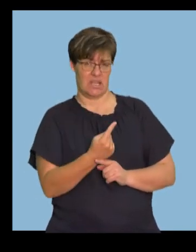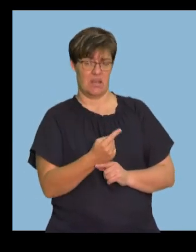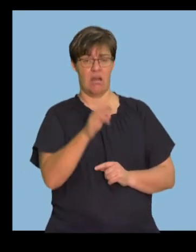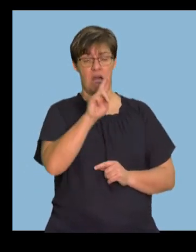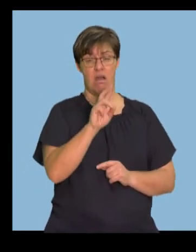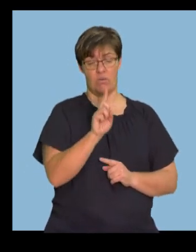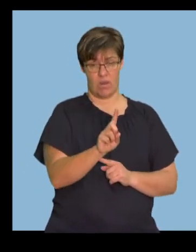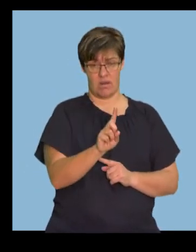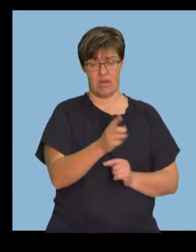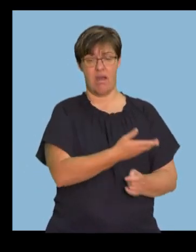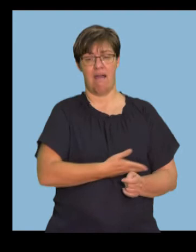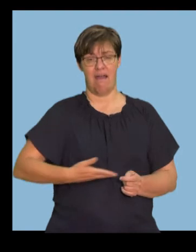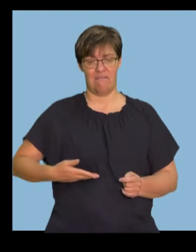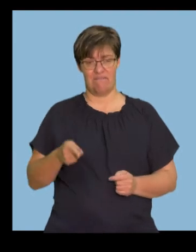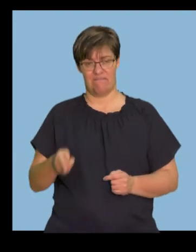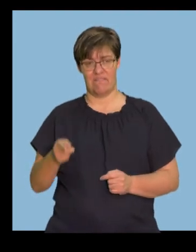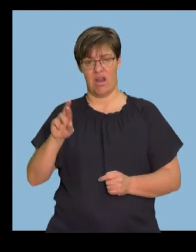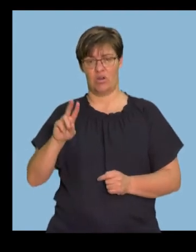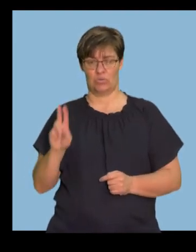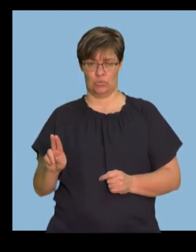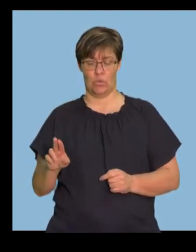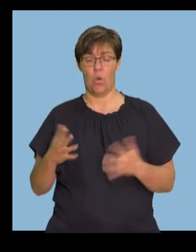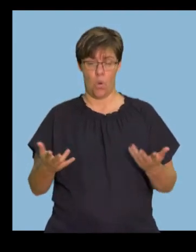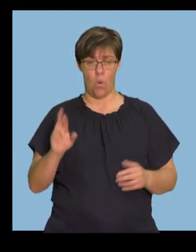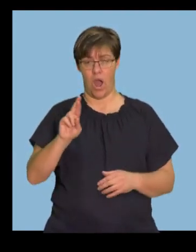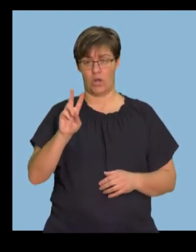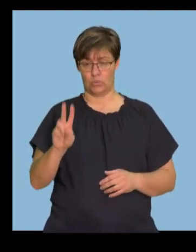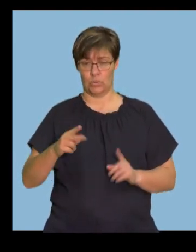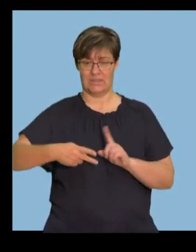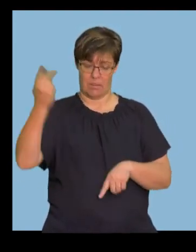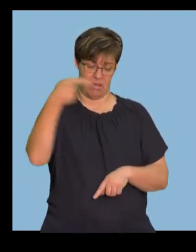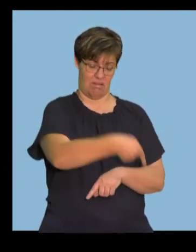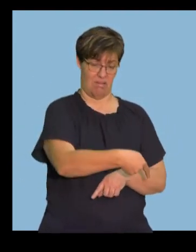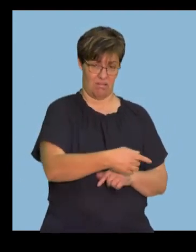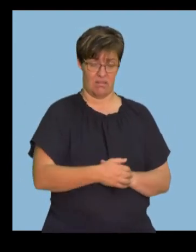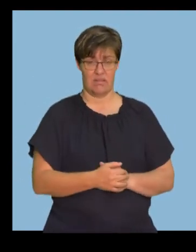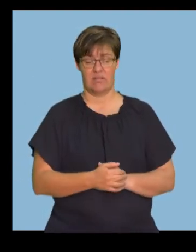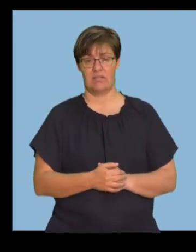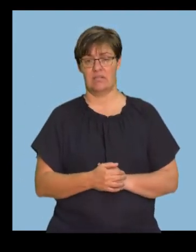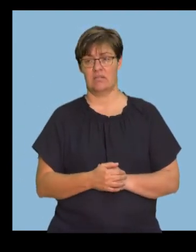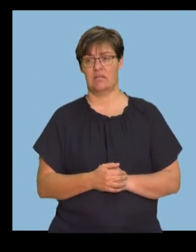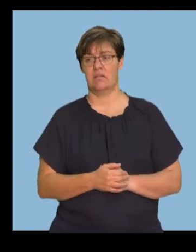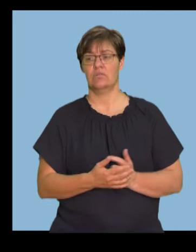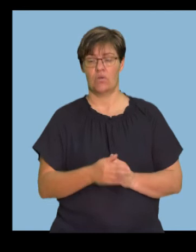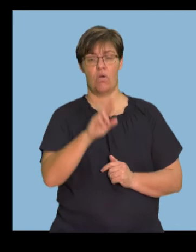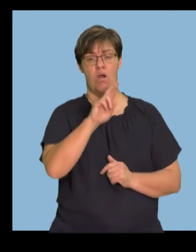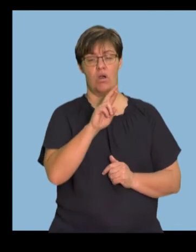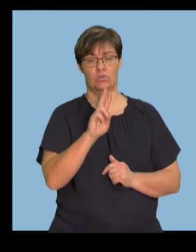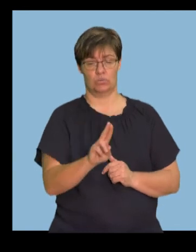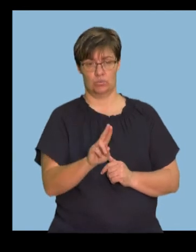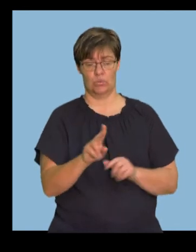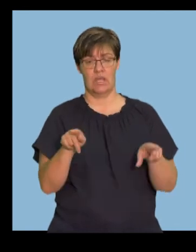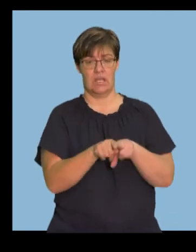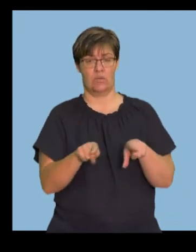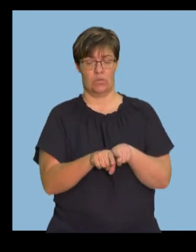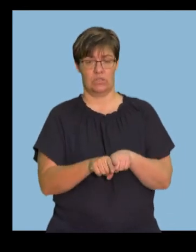say R1 is half R2 or R2 is double R1, okay? So we are saying that R2